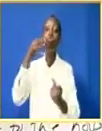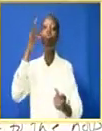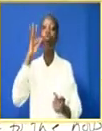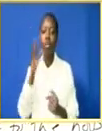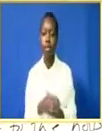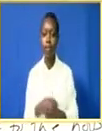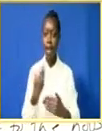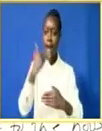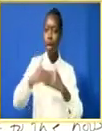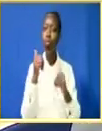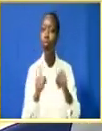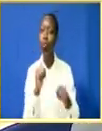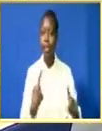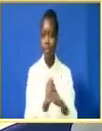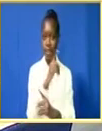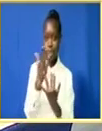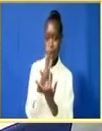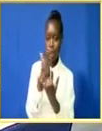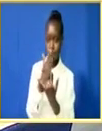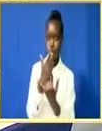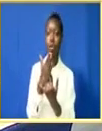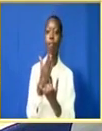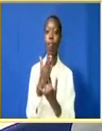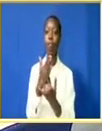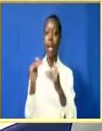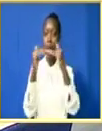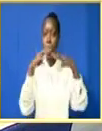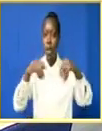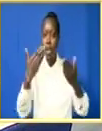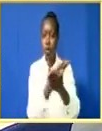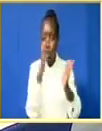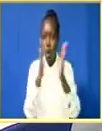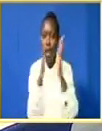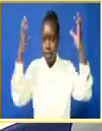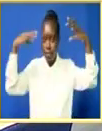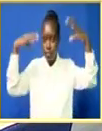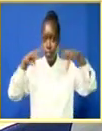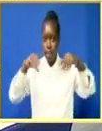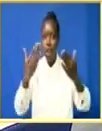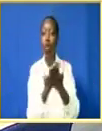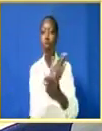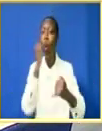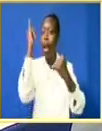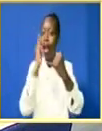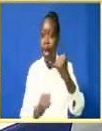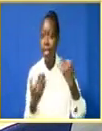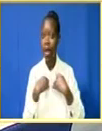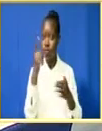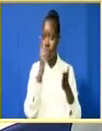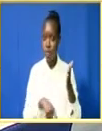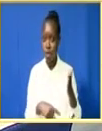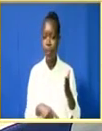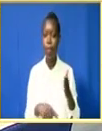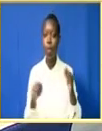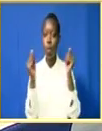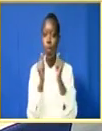next one, differences between the ShEET erosion and splash erosion. And lastly, mm-hmm. with the help of